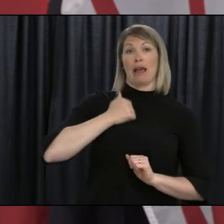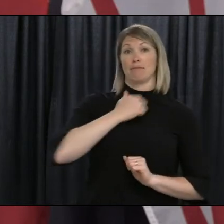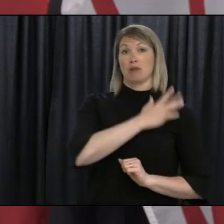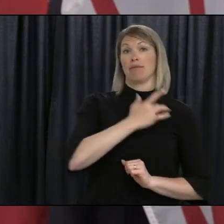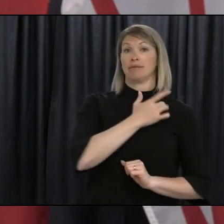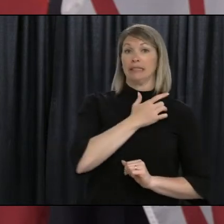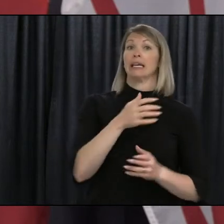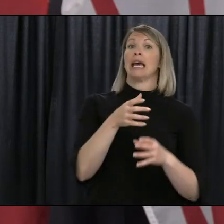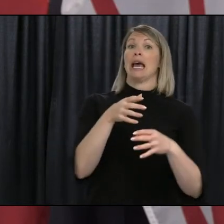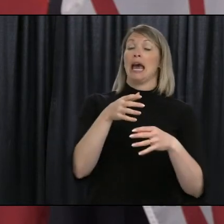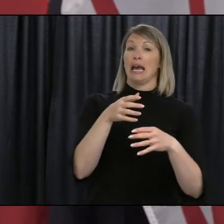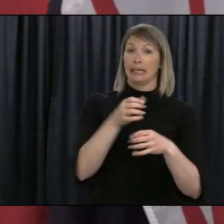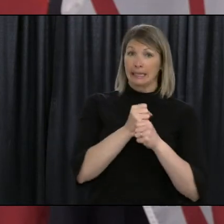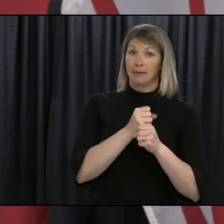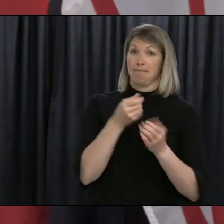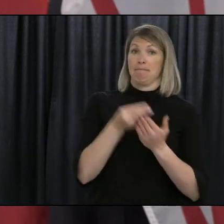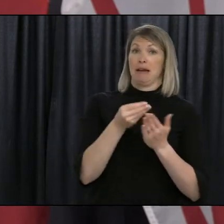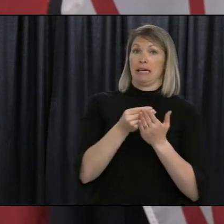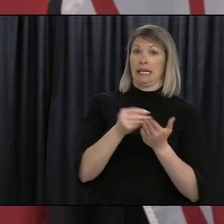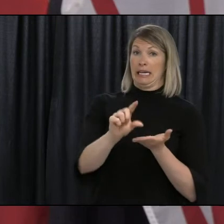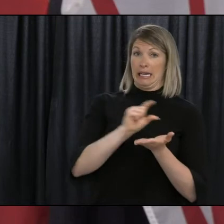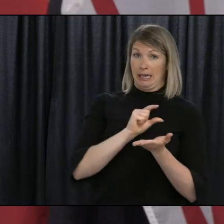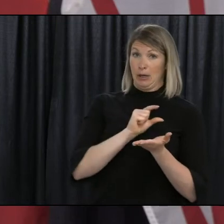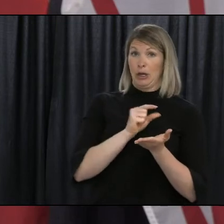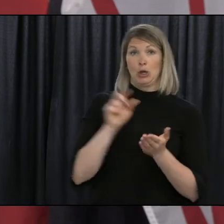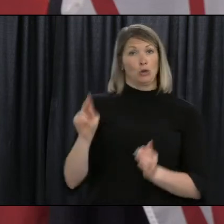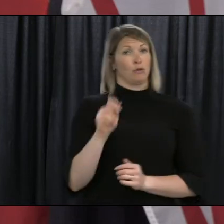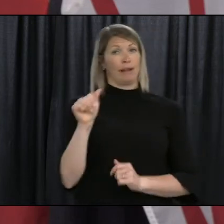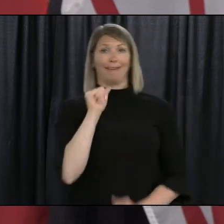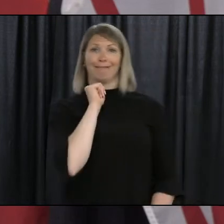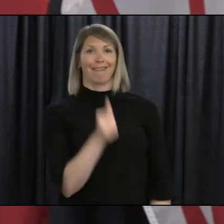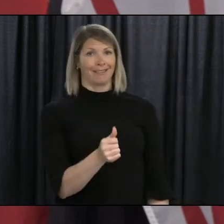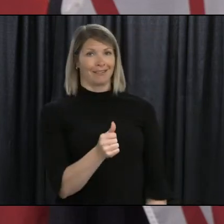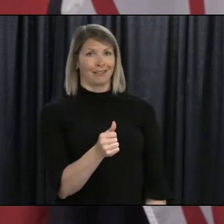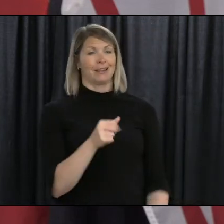in terms of what's provided to this province.